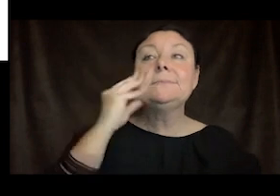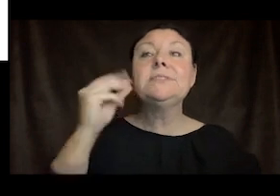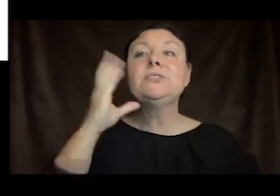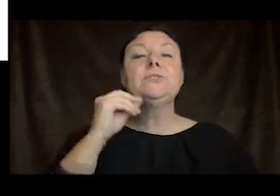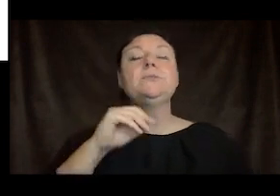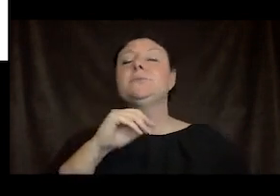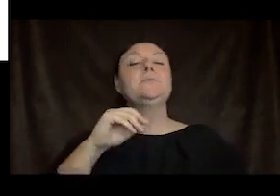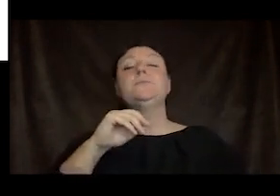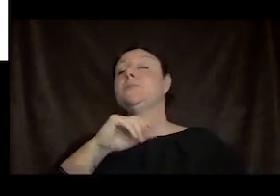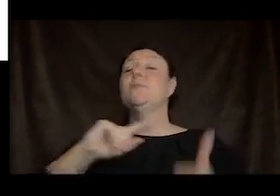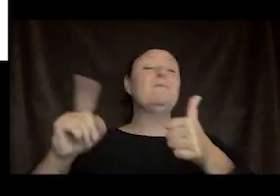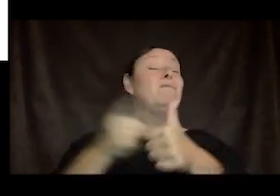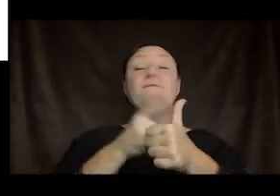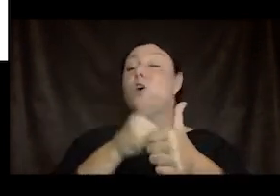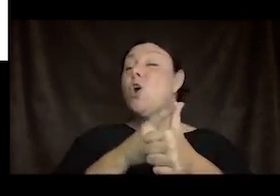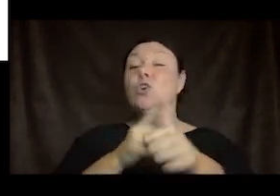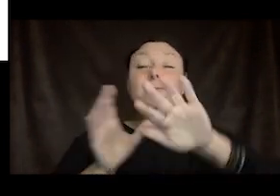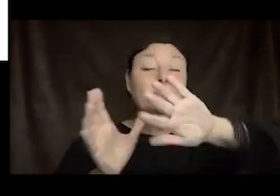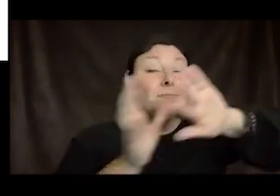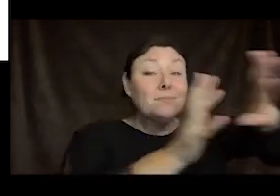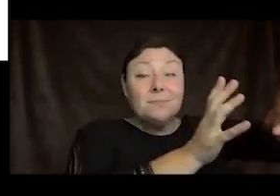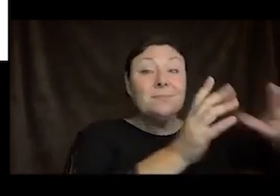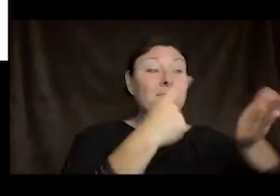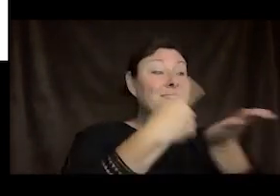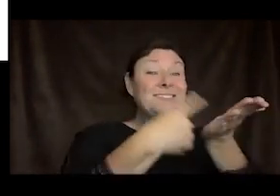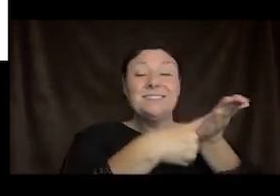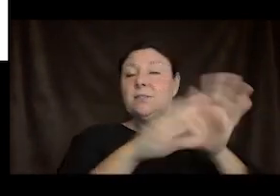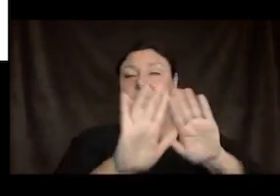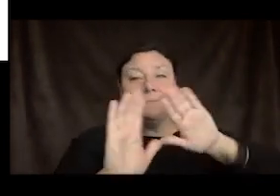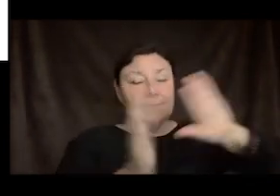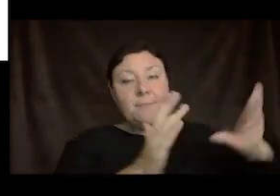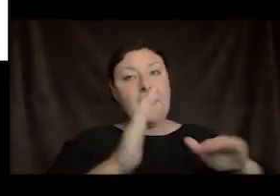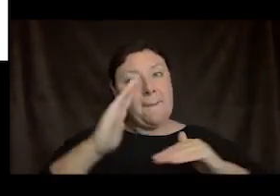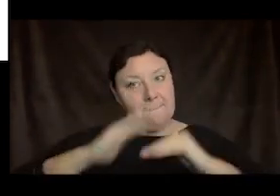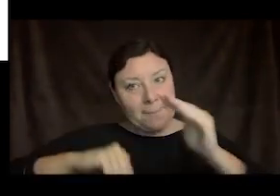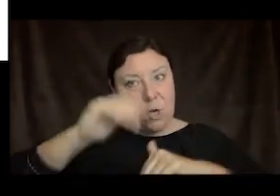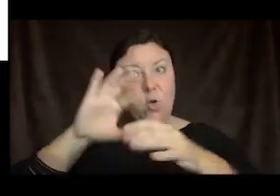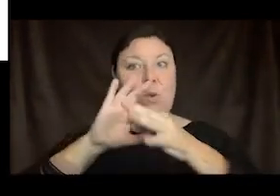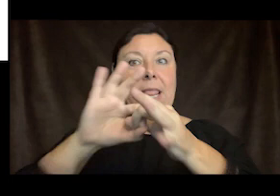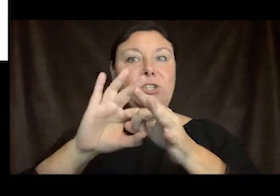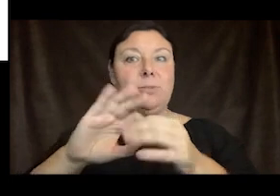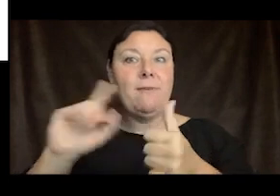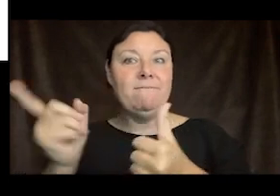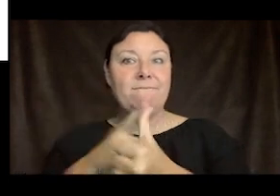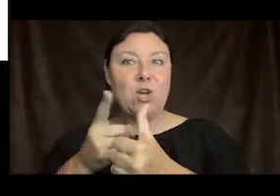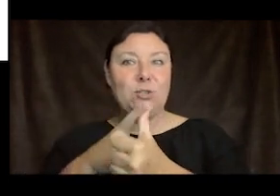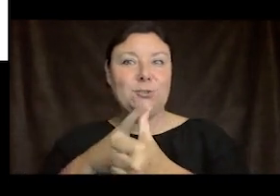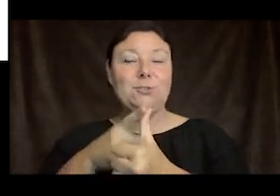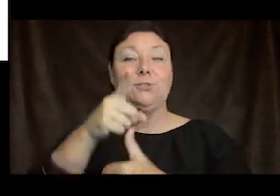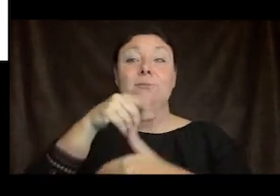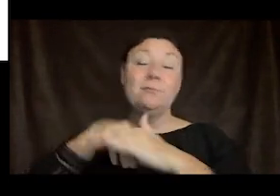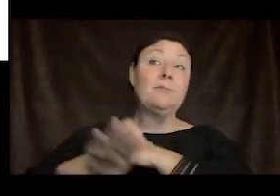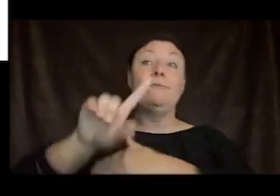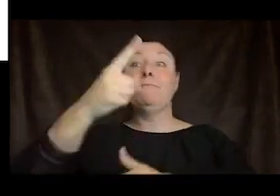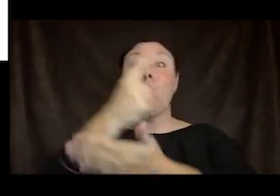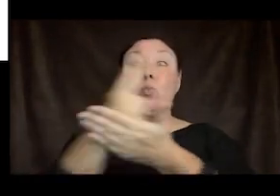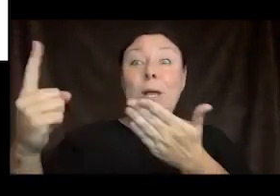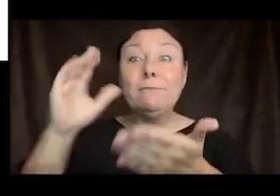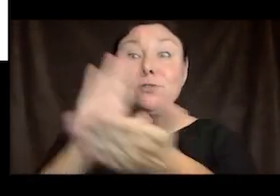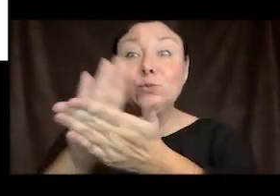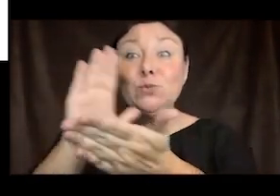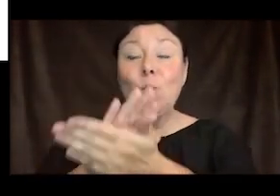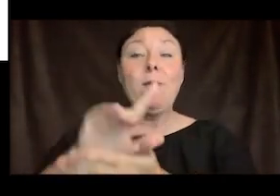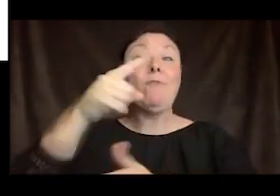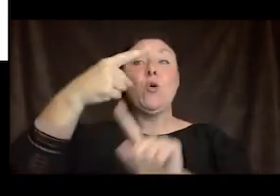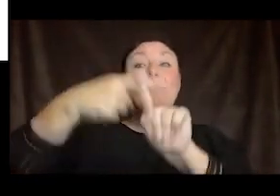build a relationship first. This is not a conversation you want to have on the first day, the first week, the first month